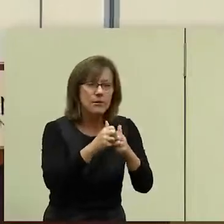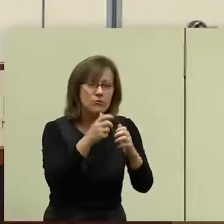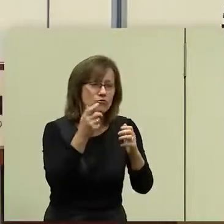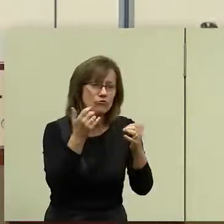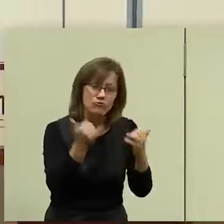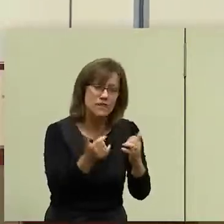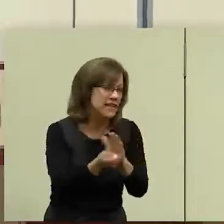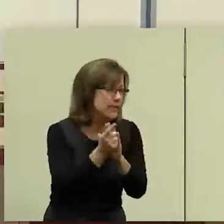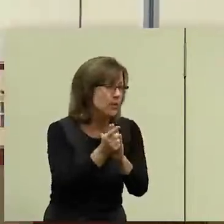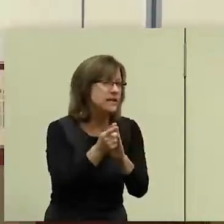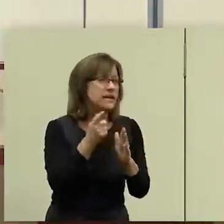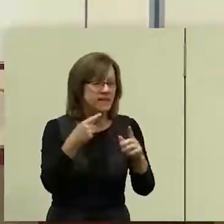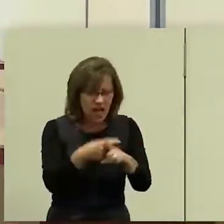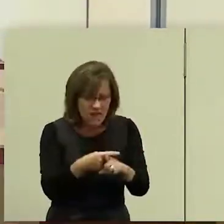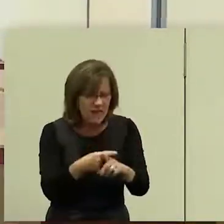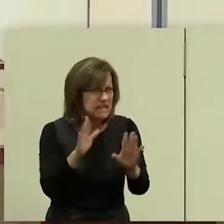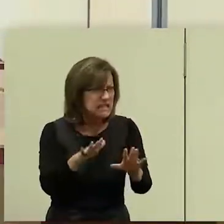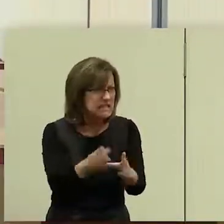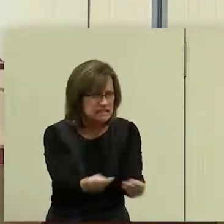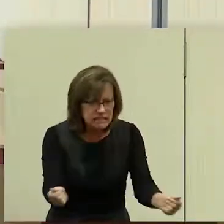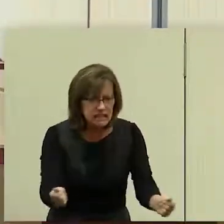child doesn't have the social skills and